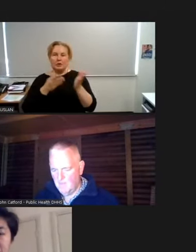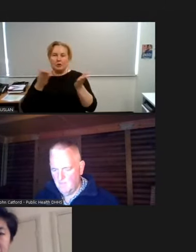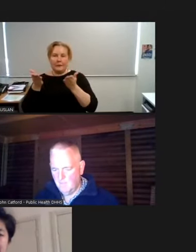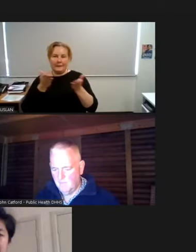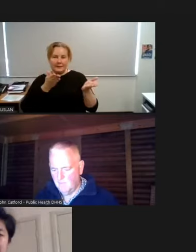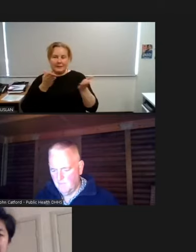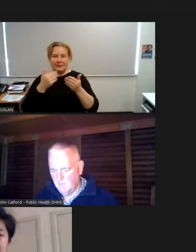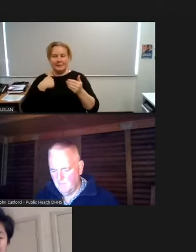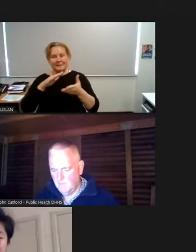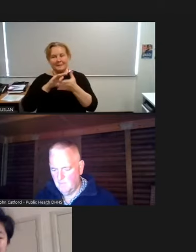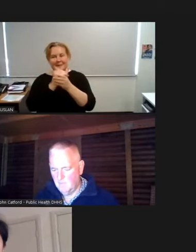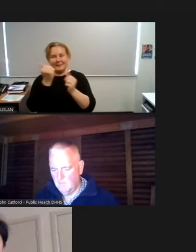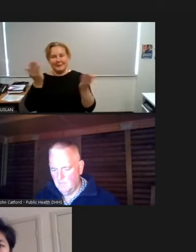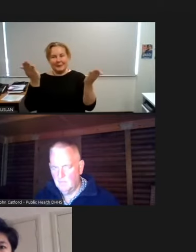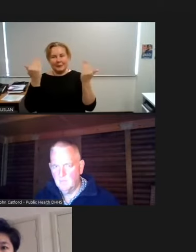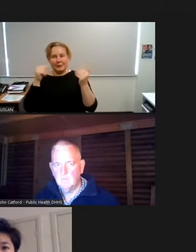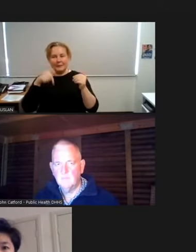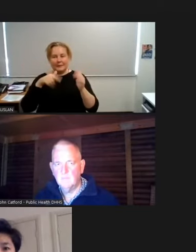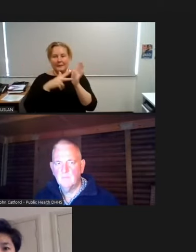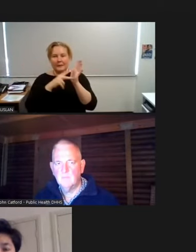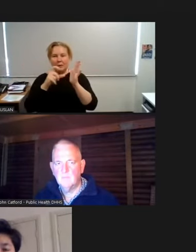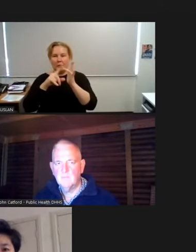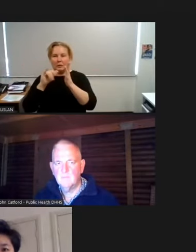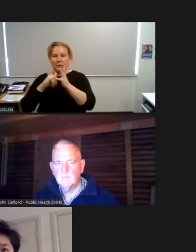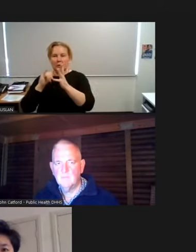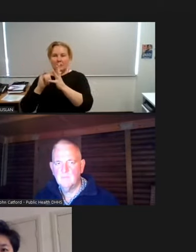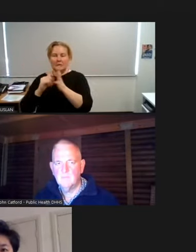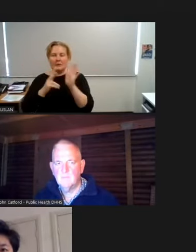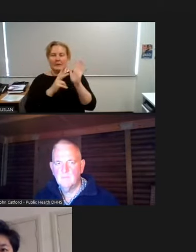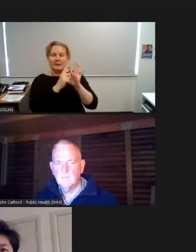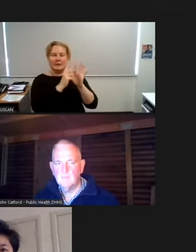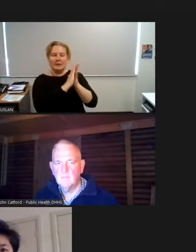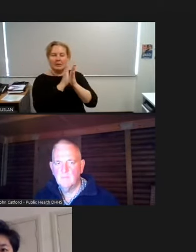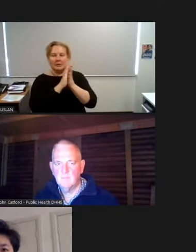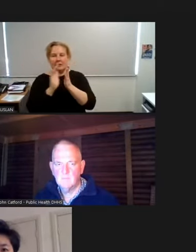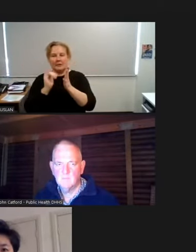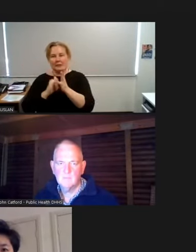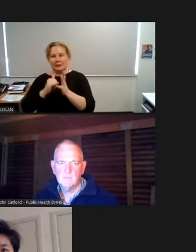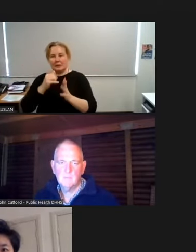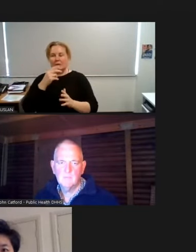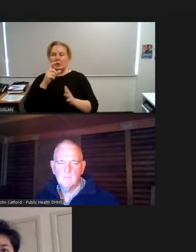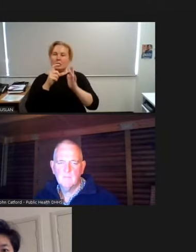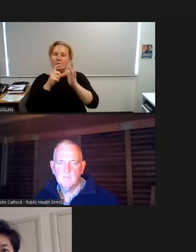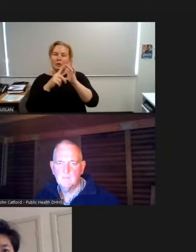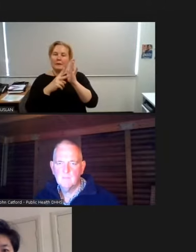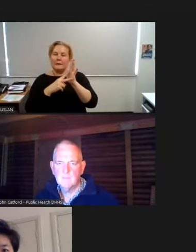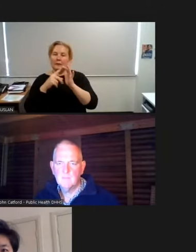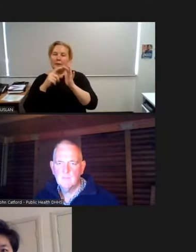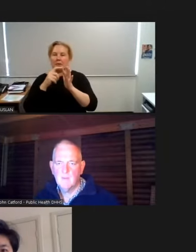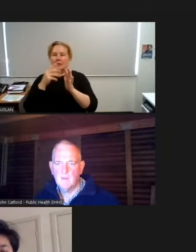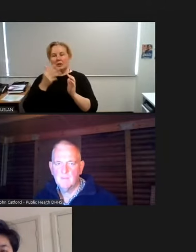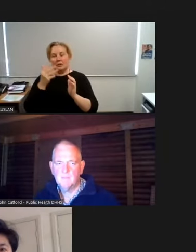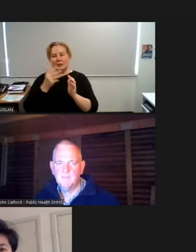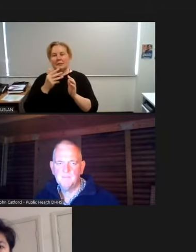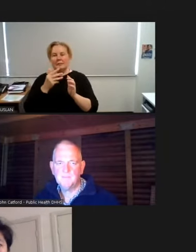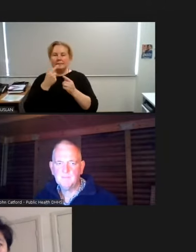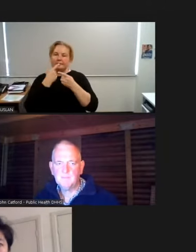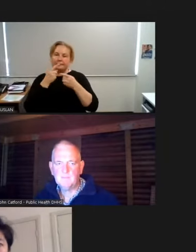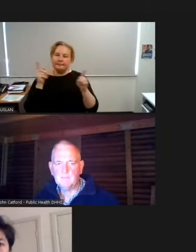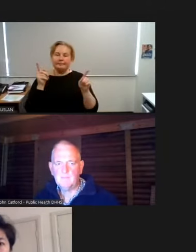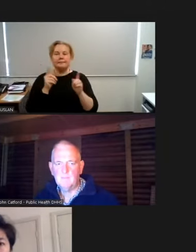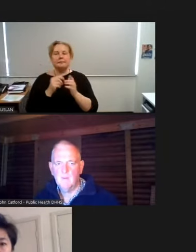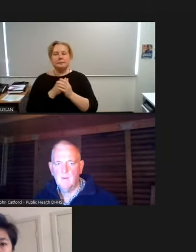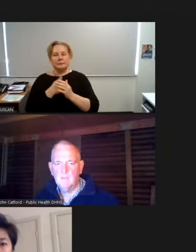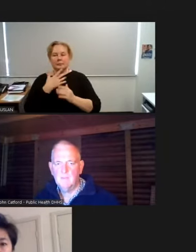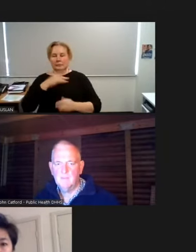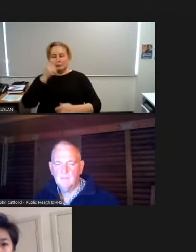afternoon's VCOSS-DHHS COVID-19 seminar. I would like to recognise the traditional owners of the land that I'm on